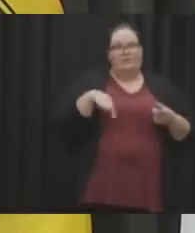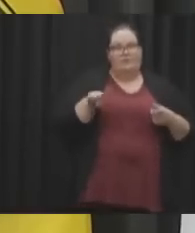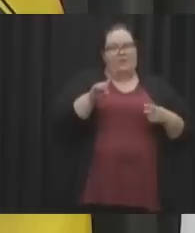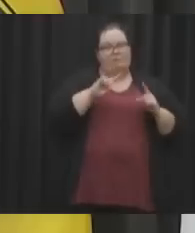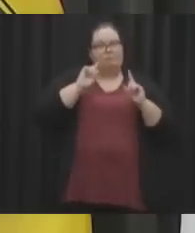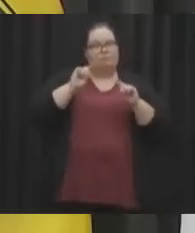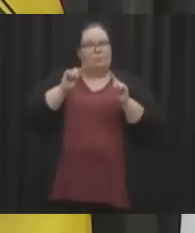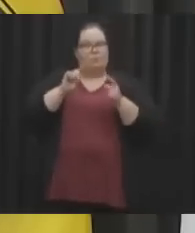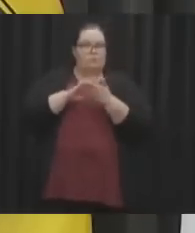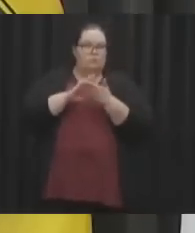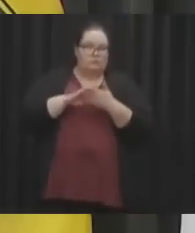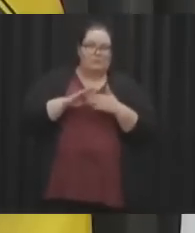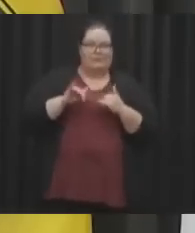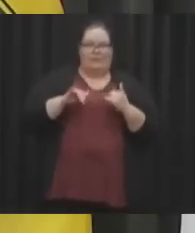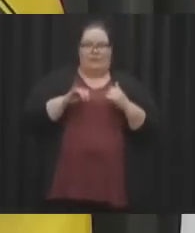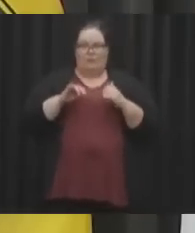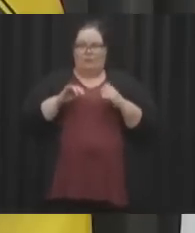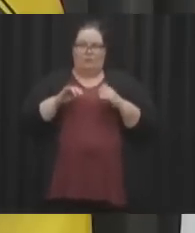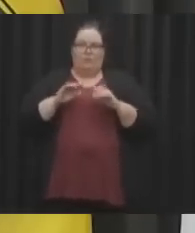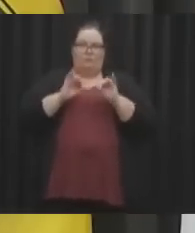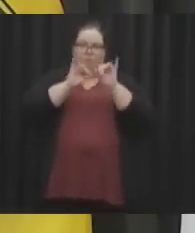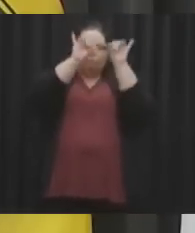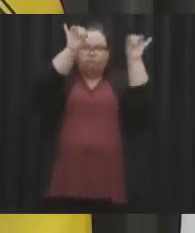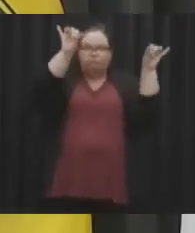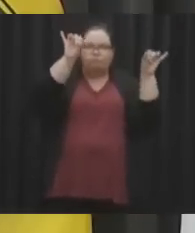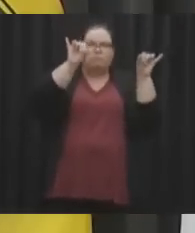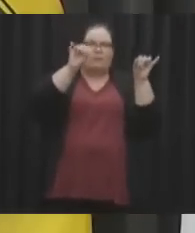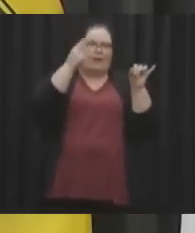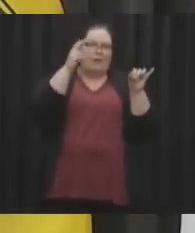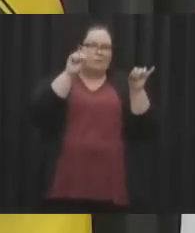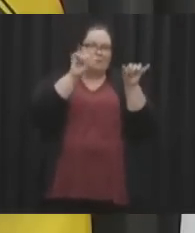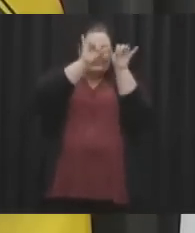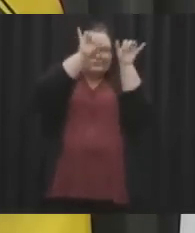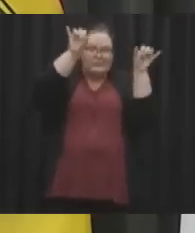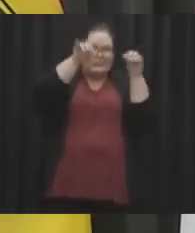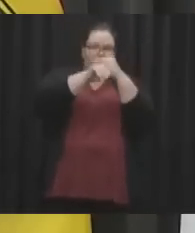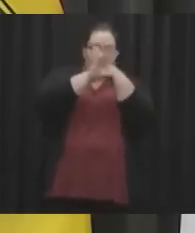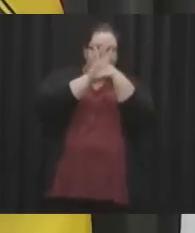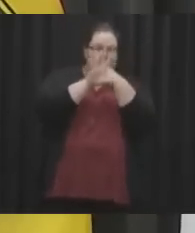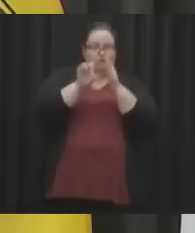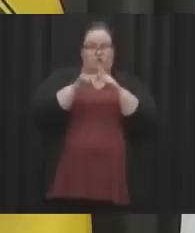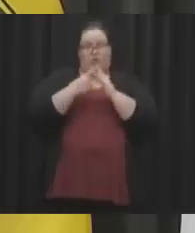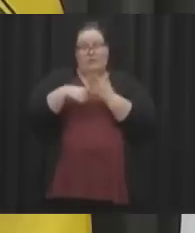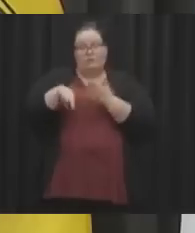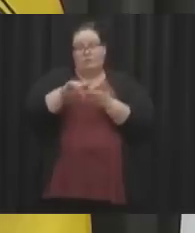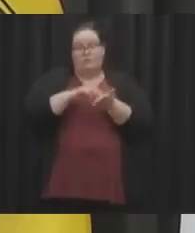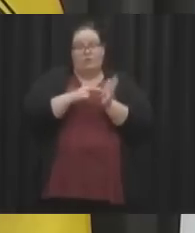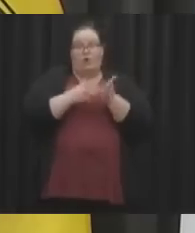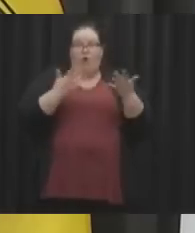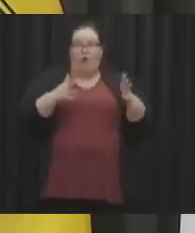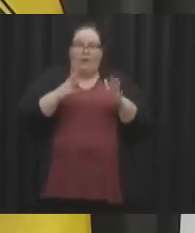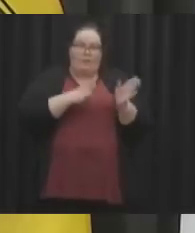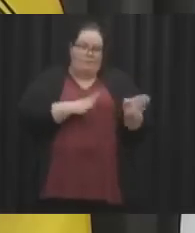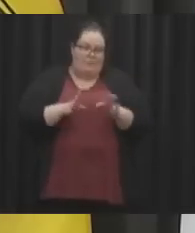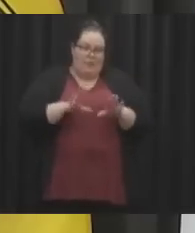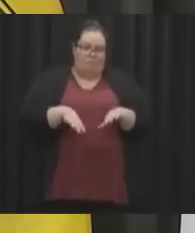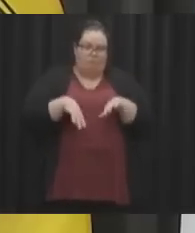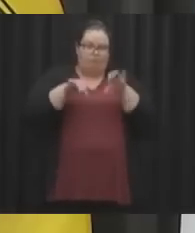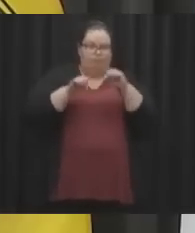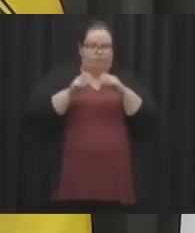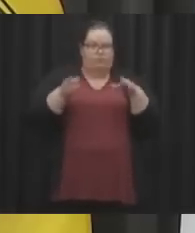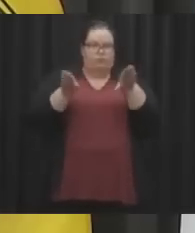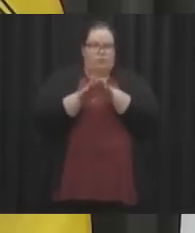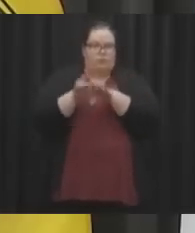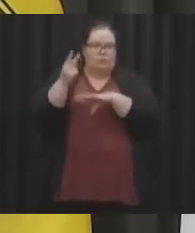open, for the mental health of the students, for making sure that their education continues, because